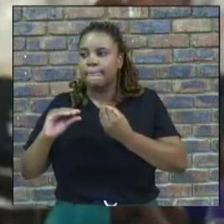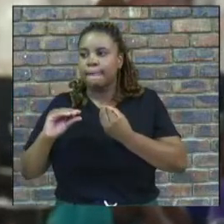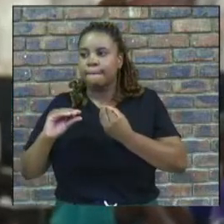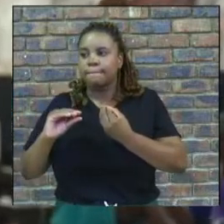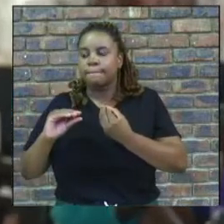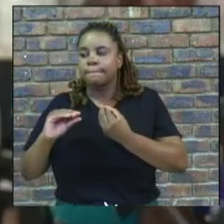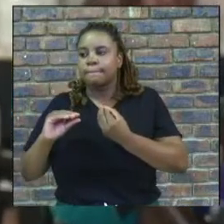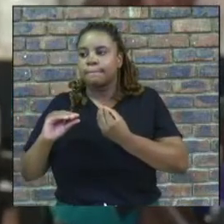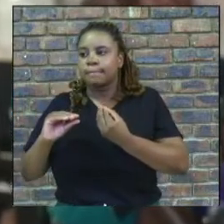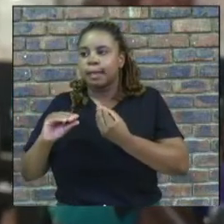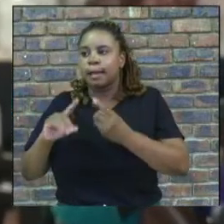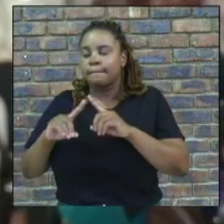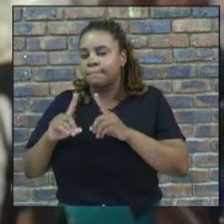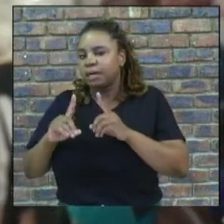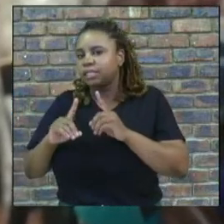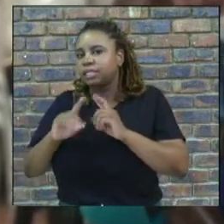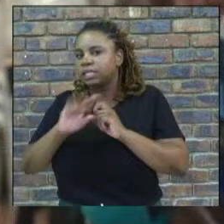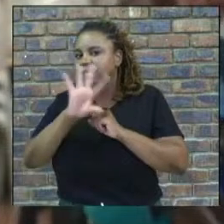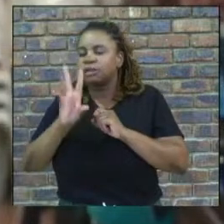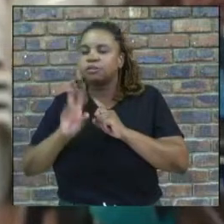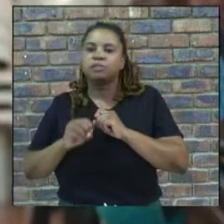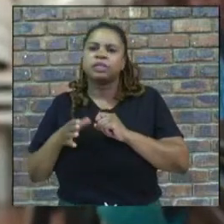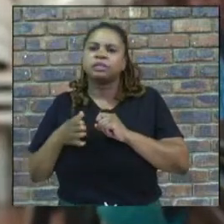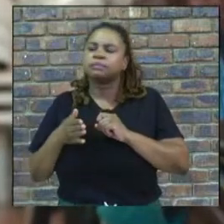South Africans pay more for